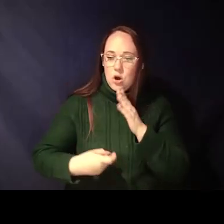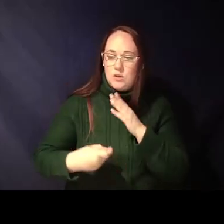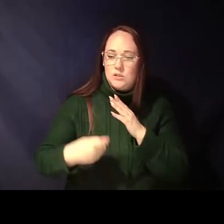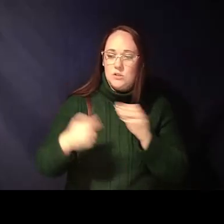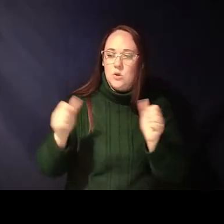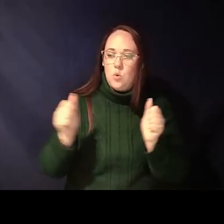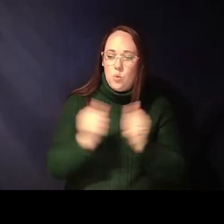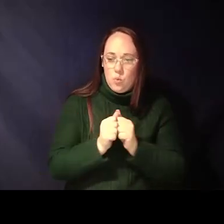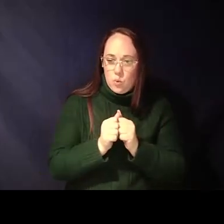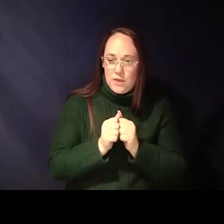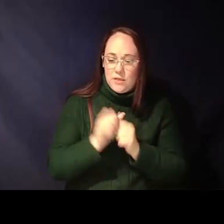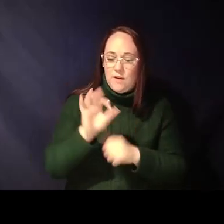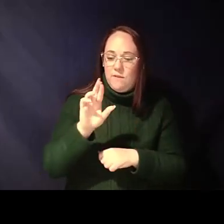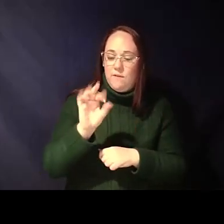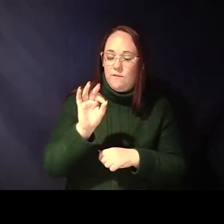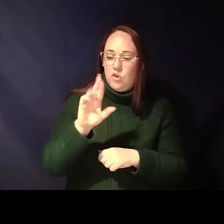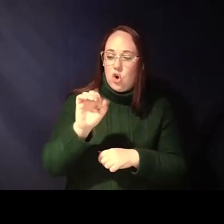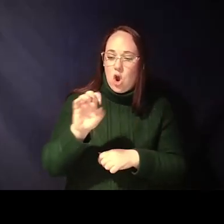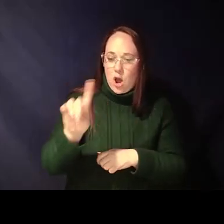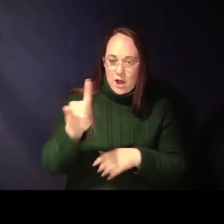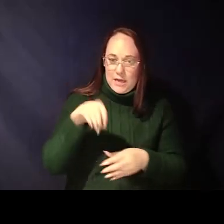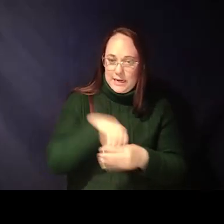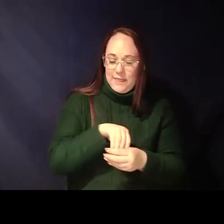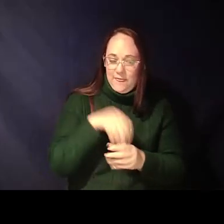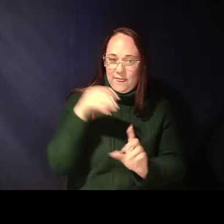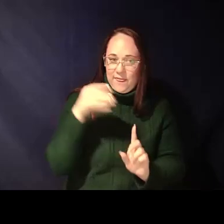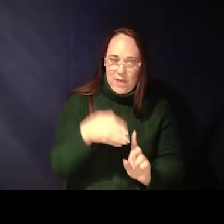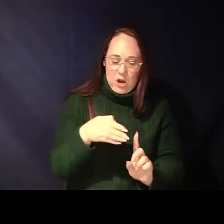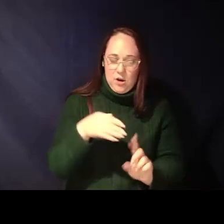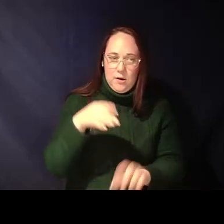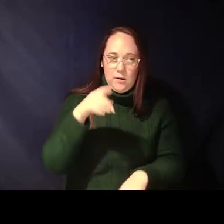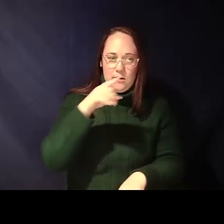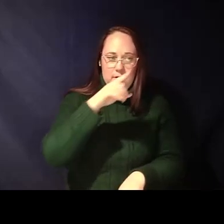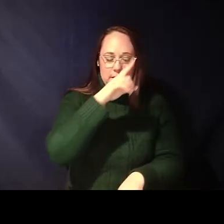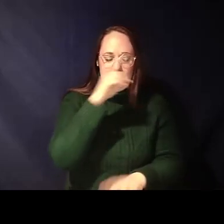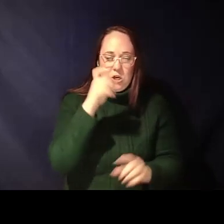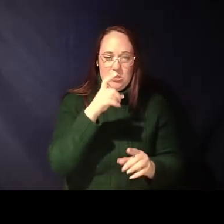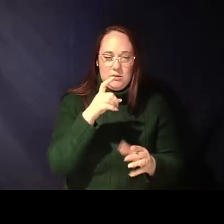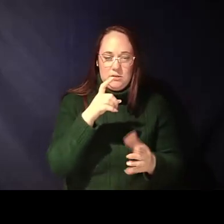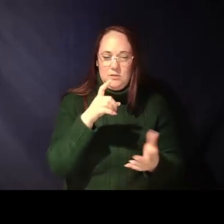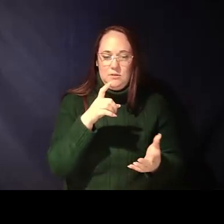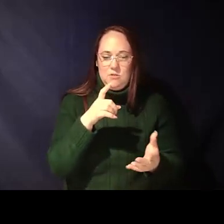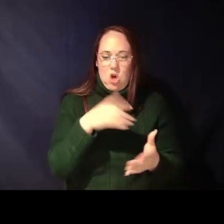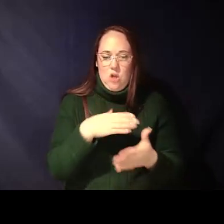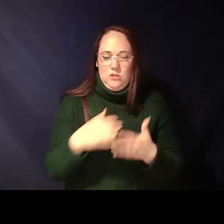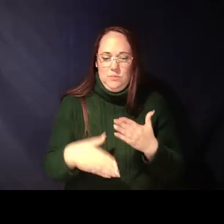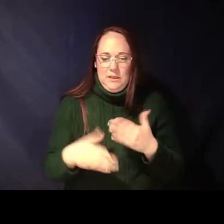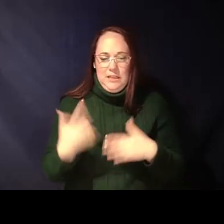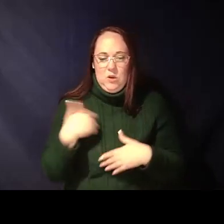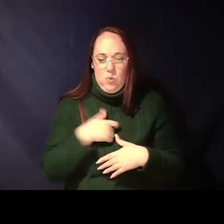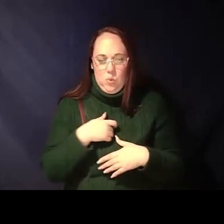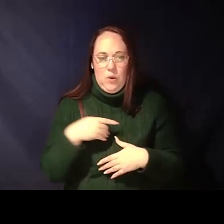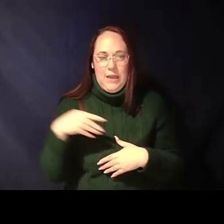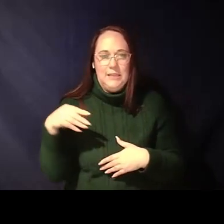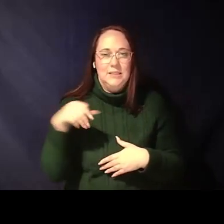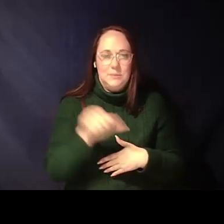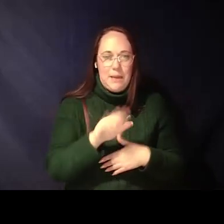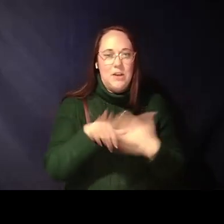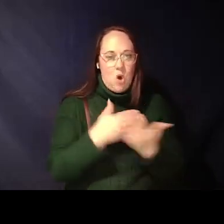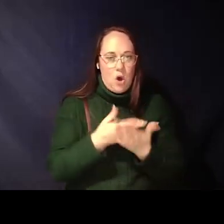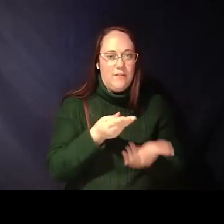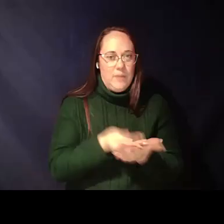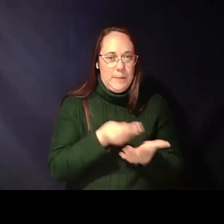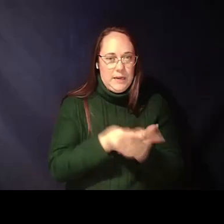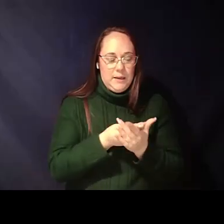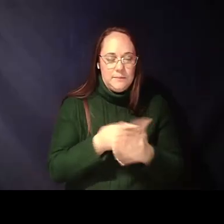with the fraud in there, because as at the end of the day, we did spend all of that money. Now